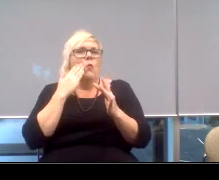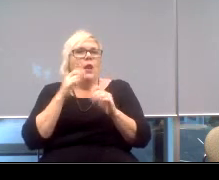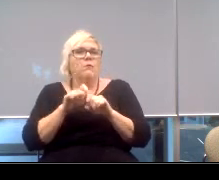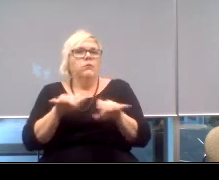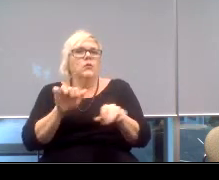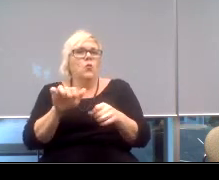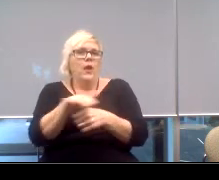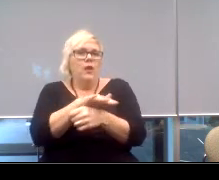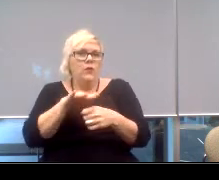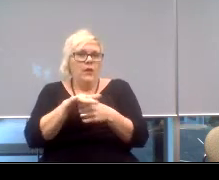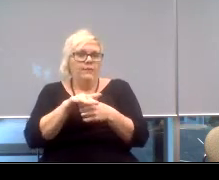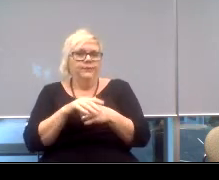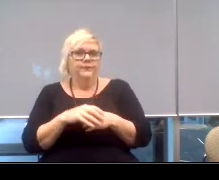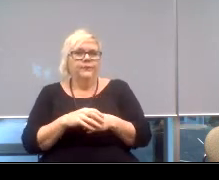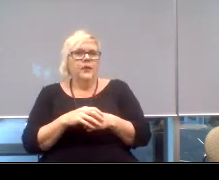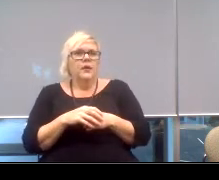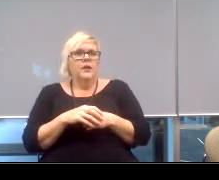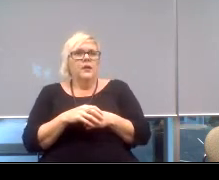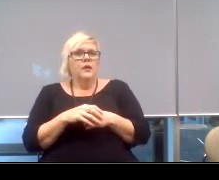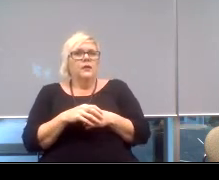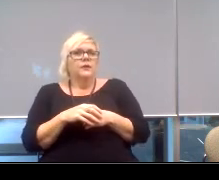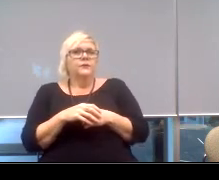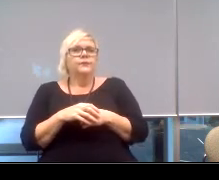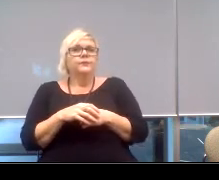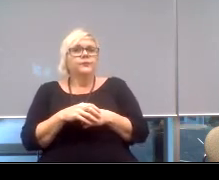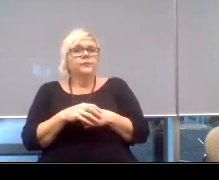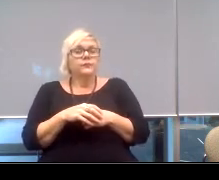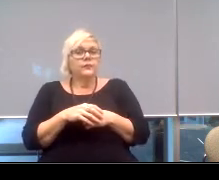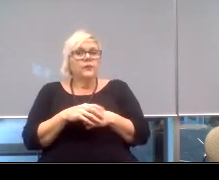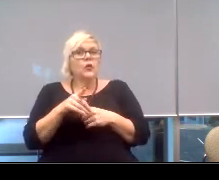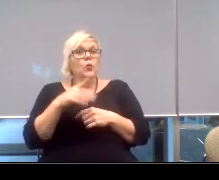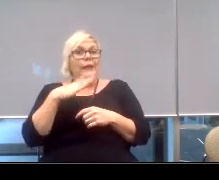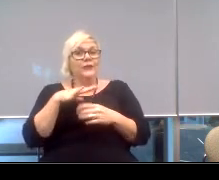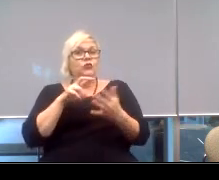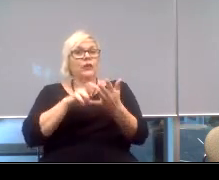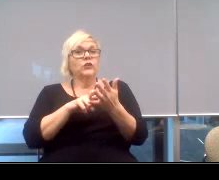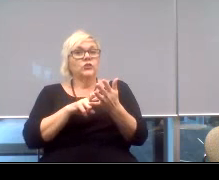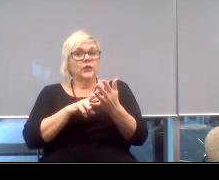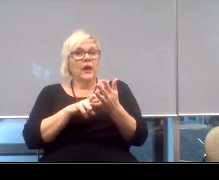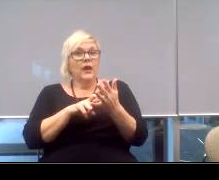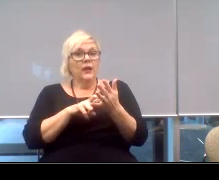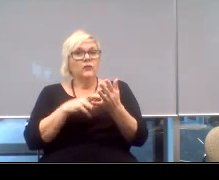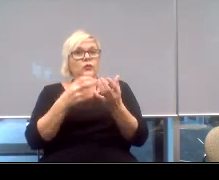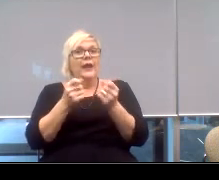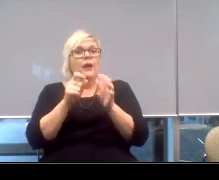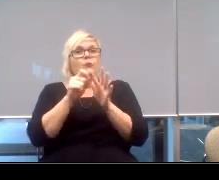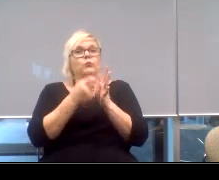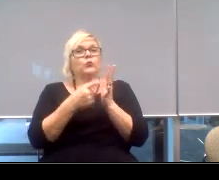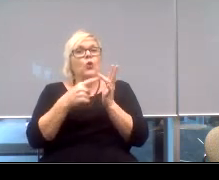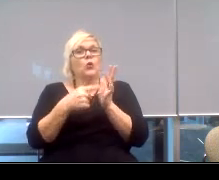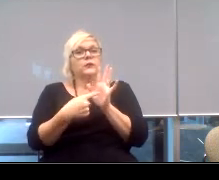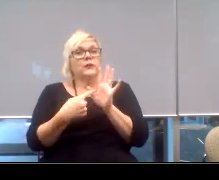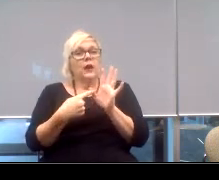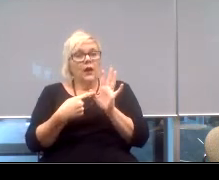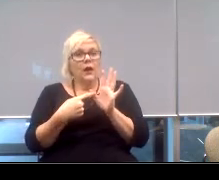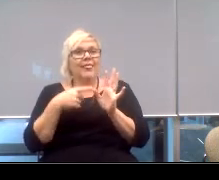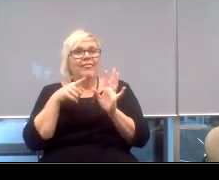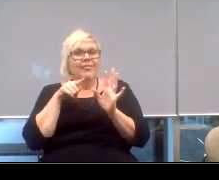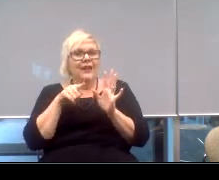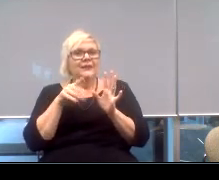To become a registered provider, you need to register for a provider digital account, otherwise known as PRODA, through the My Place